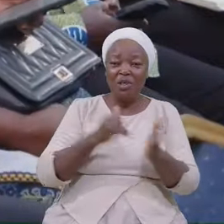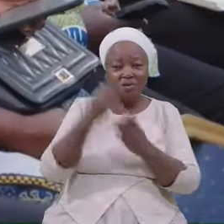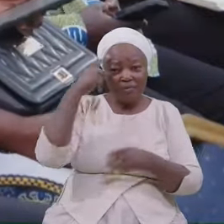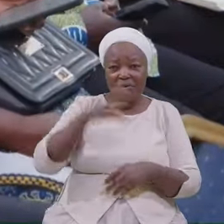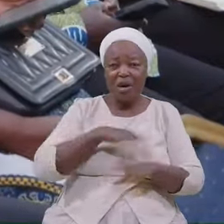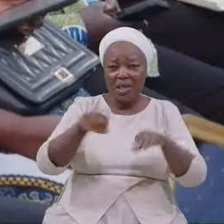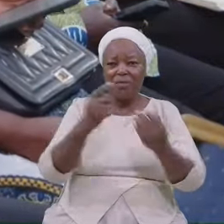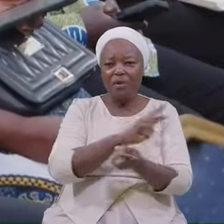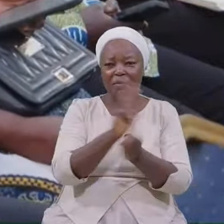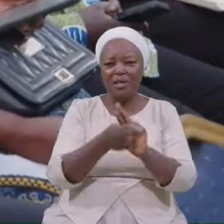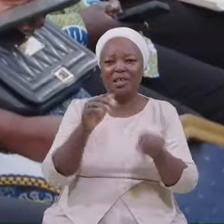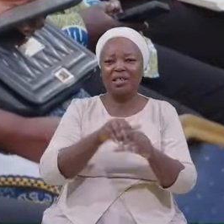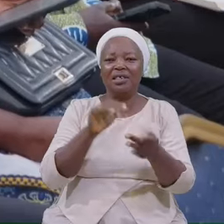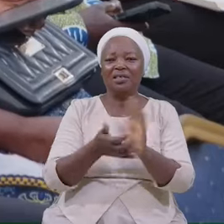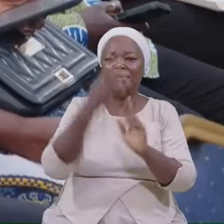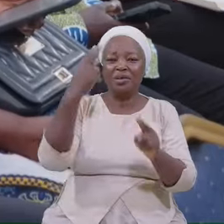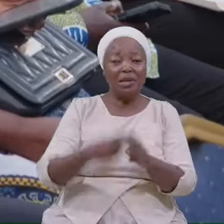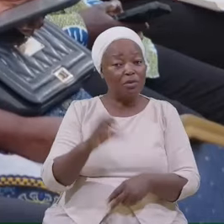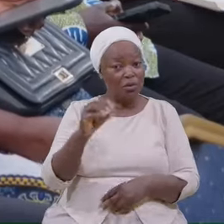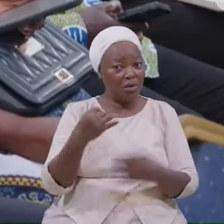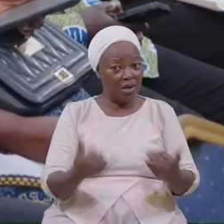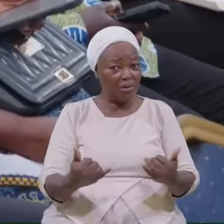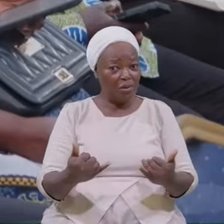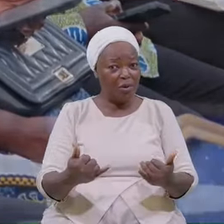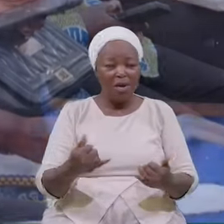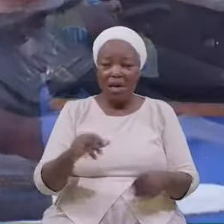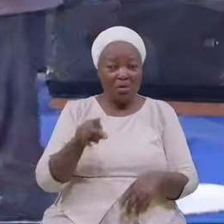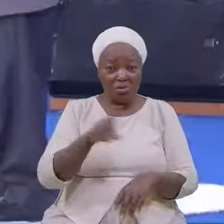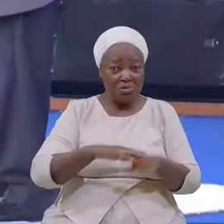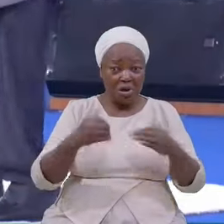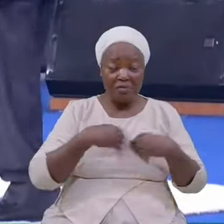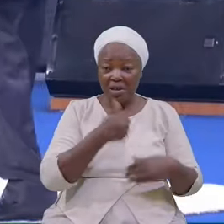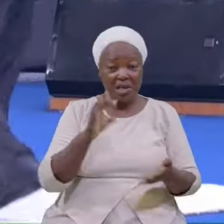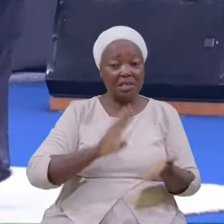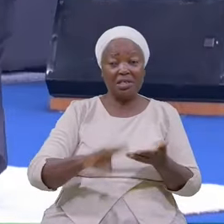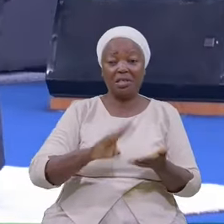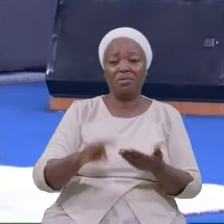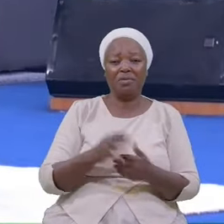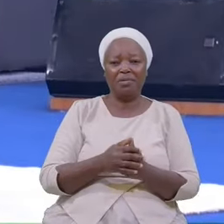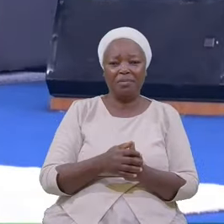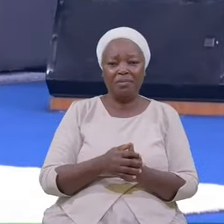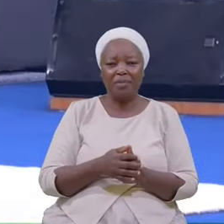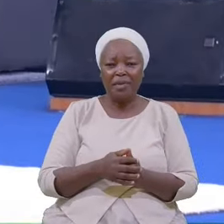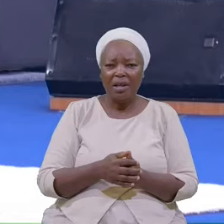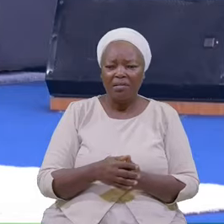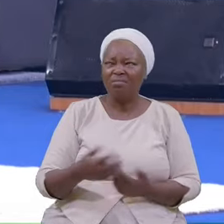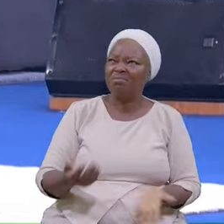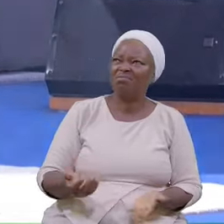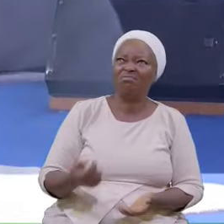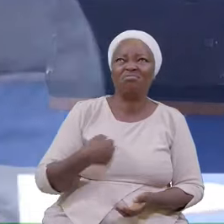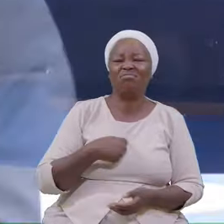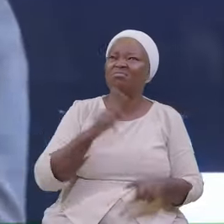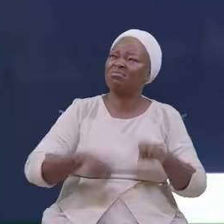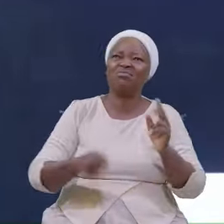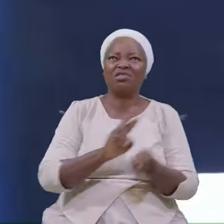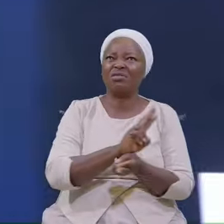vous accordera la repentance. So now, I don't have any excuse. Donc je n'ai pas d'excuse. I cannot repent. Je ne peux pas me repentir. And